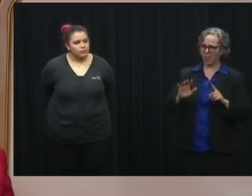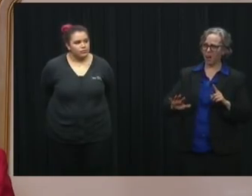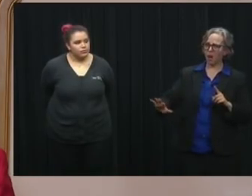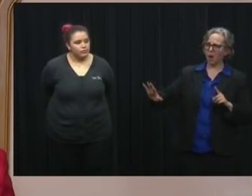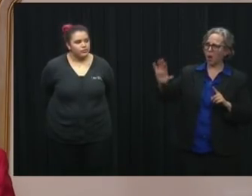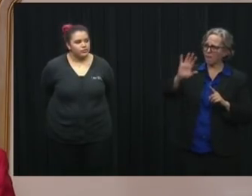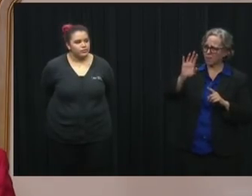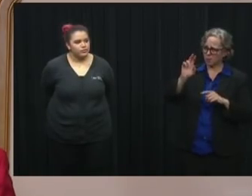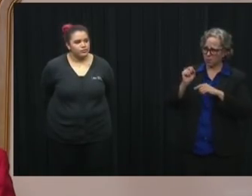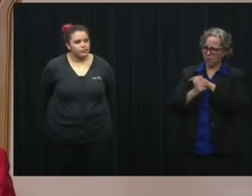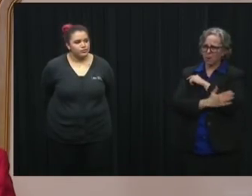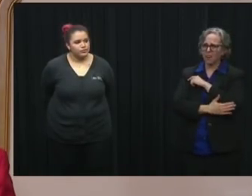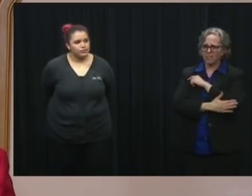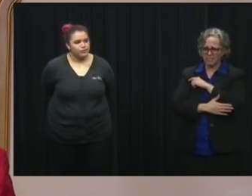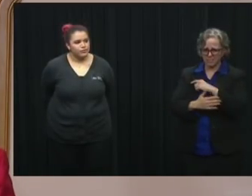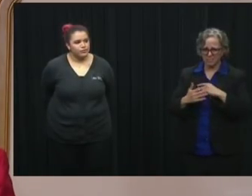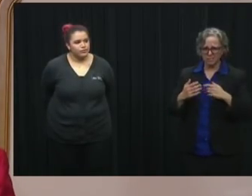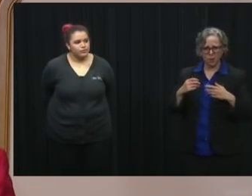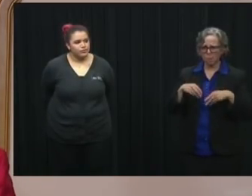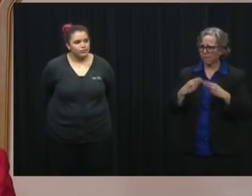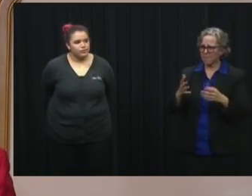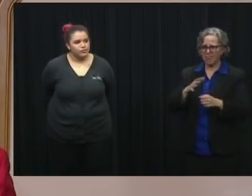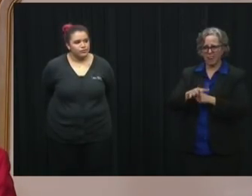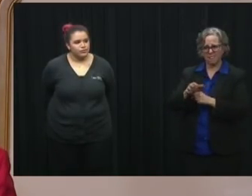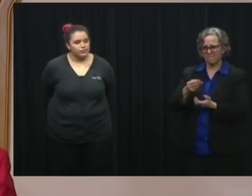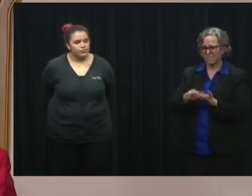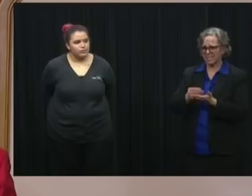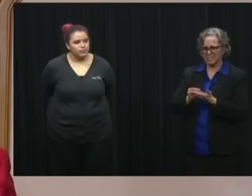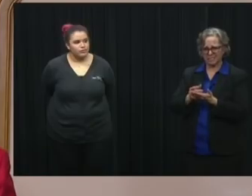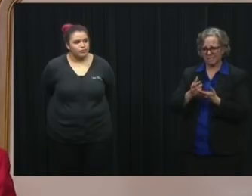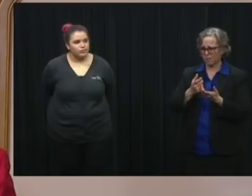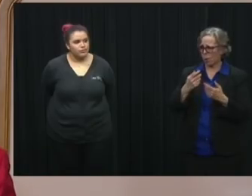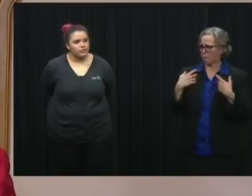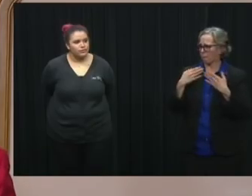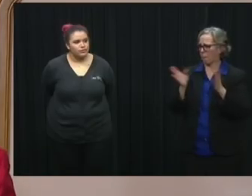underfunded public health. And I think one of the lessons from this